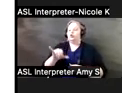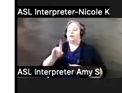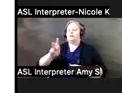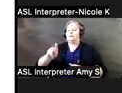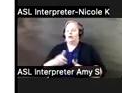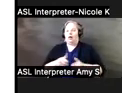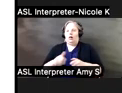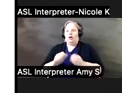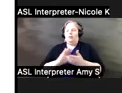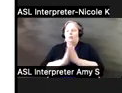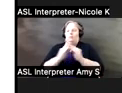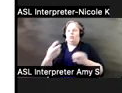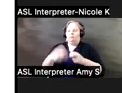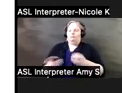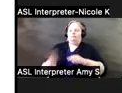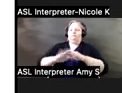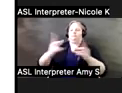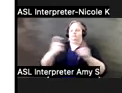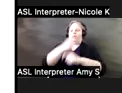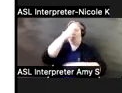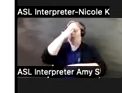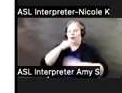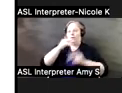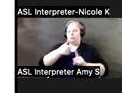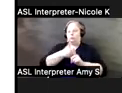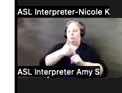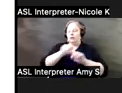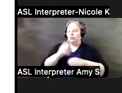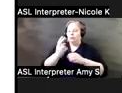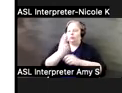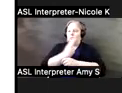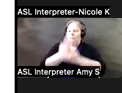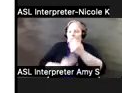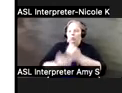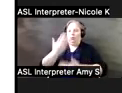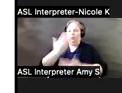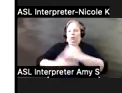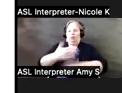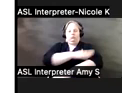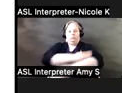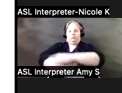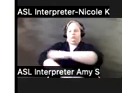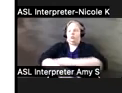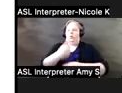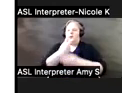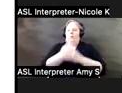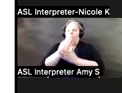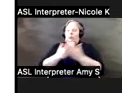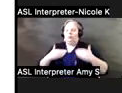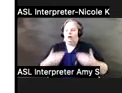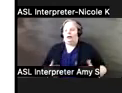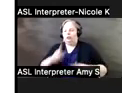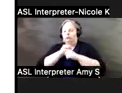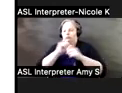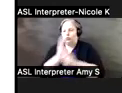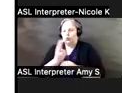because now a person has to access, they need to be able to access both of their arms or both part of their bodies to access a joystick in addition